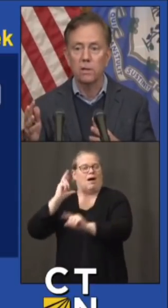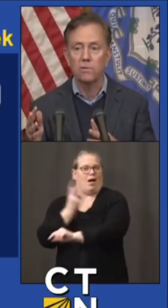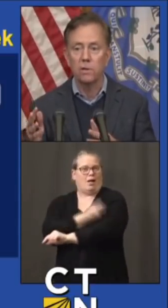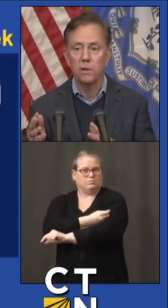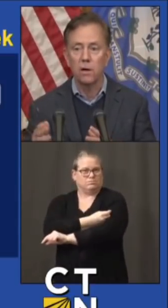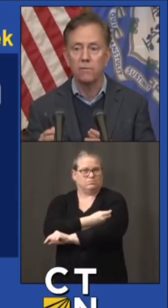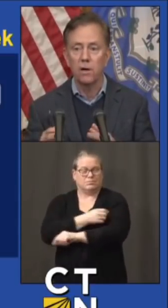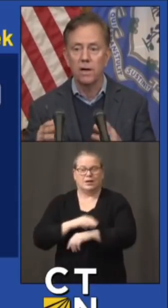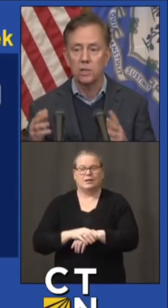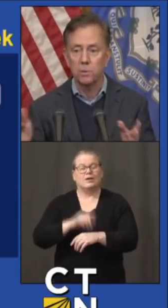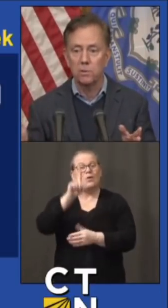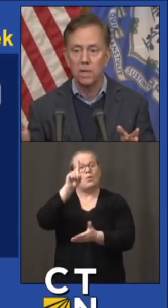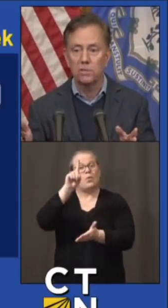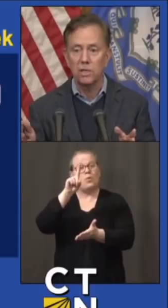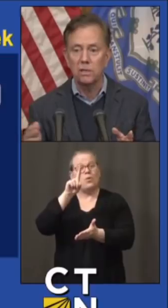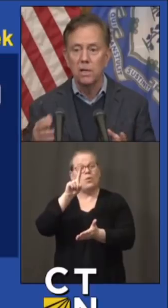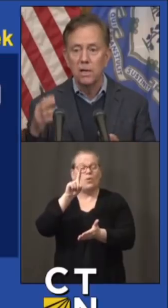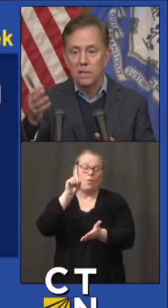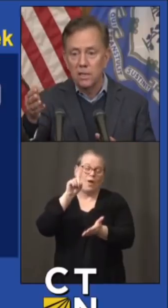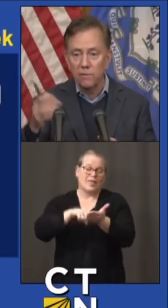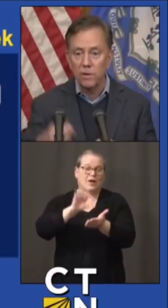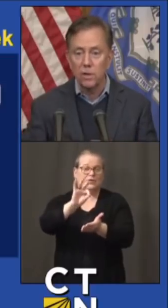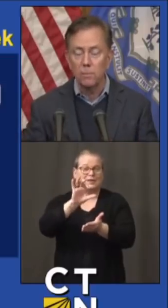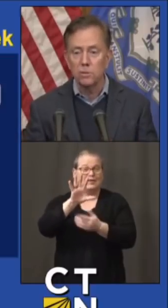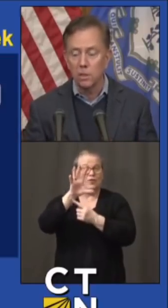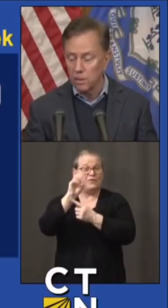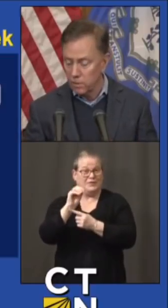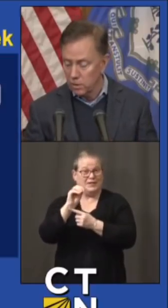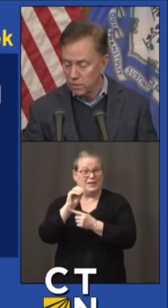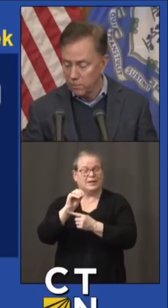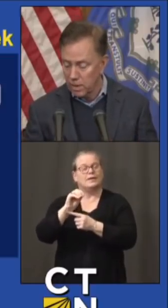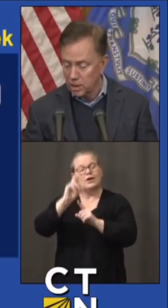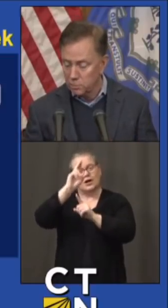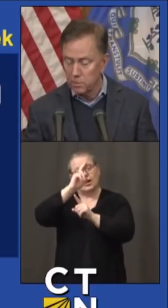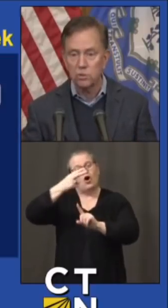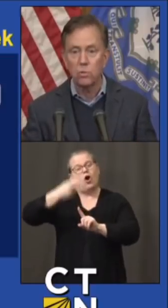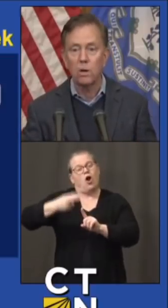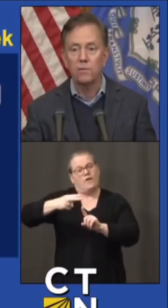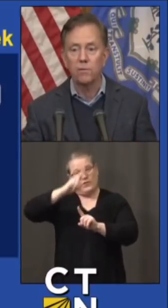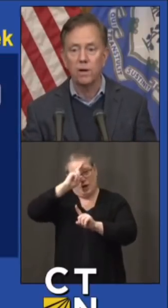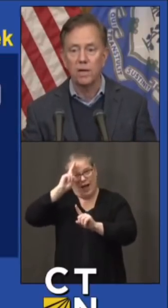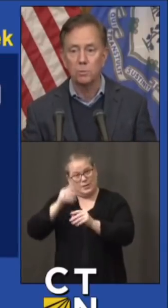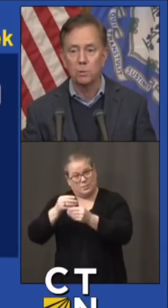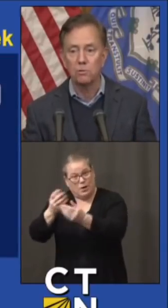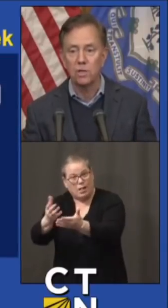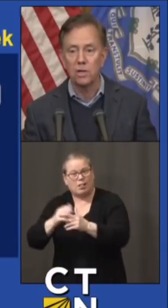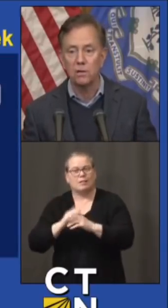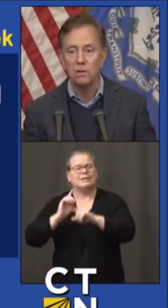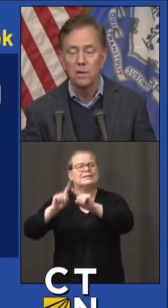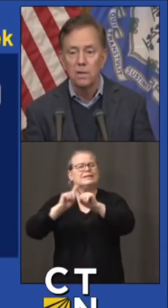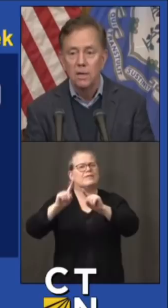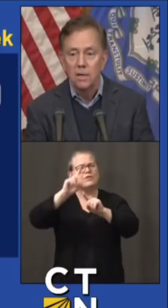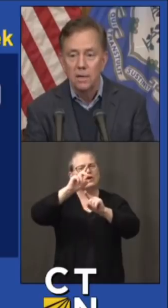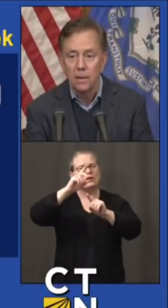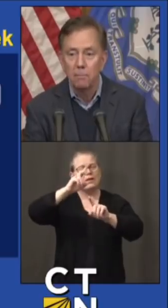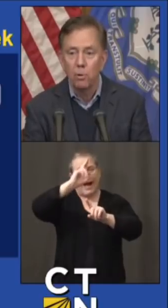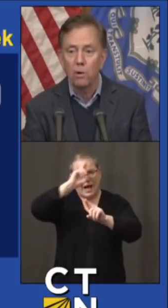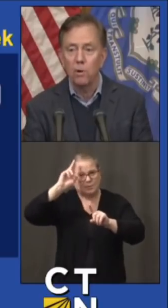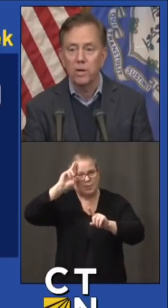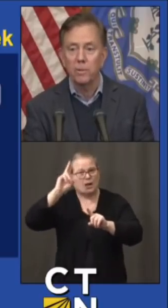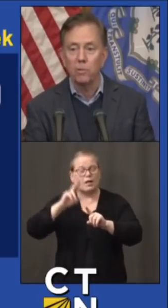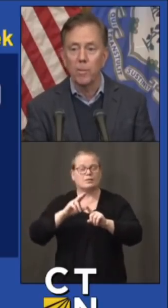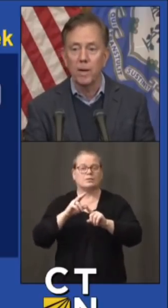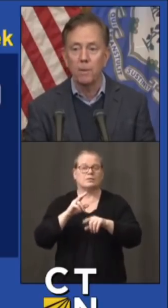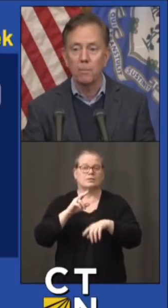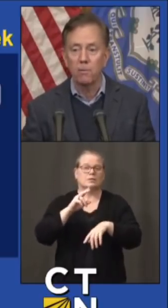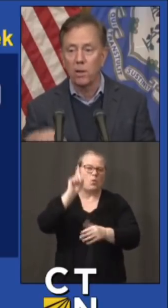1,950 delivered to Hartford Hospital, 19 different numbers delivered to different hospitals, 12 different hospitals there. Paul